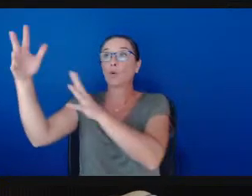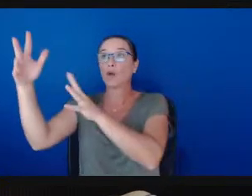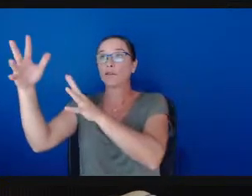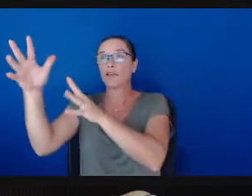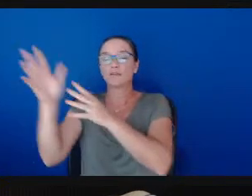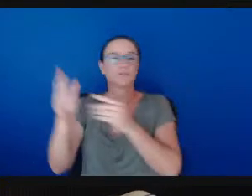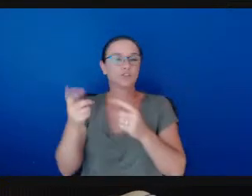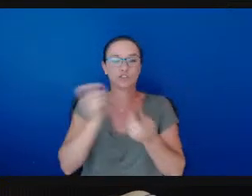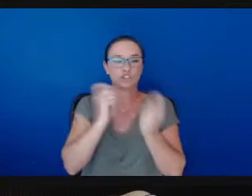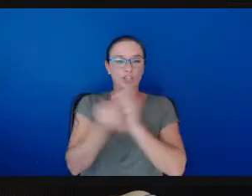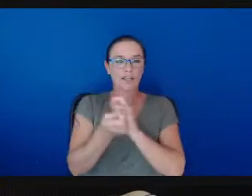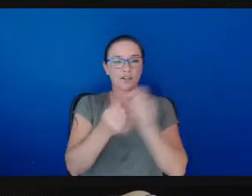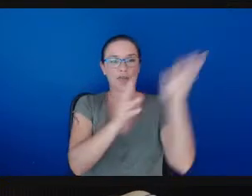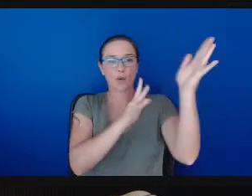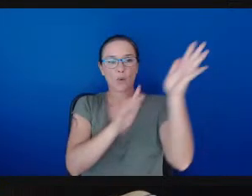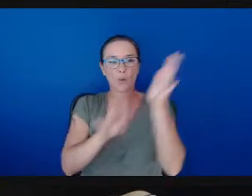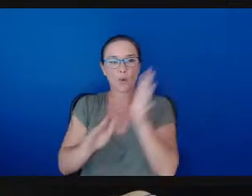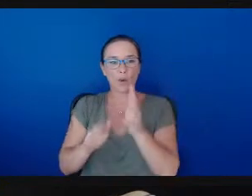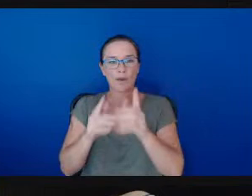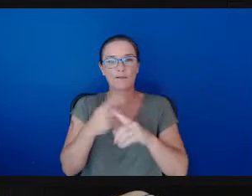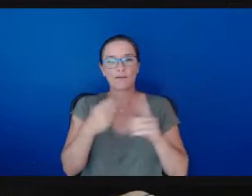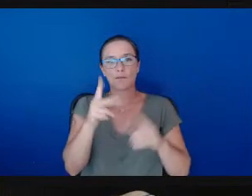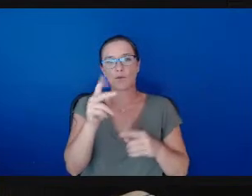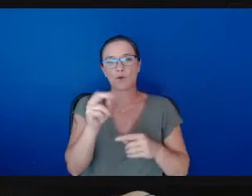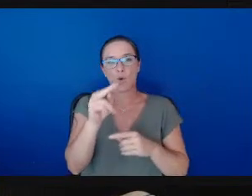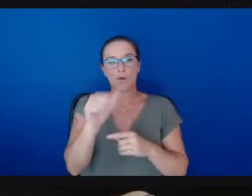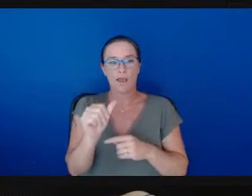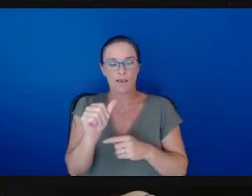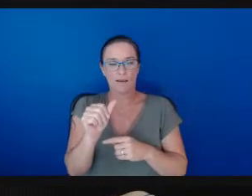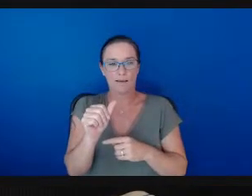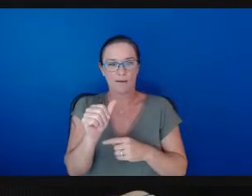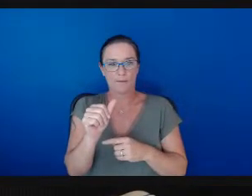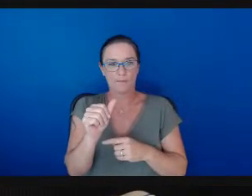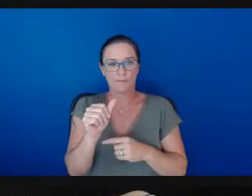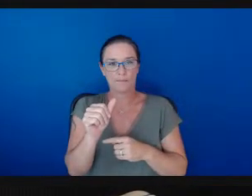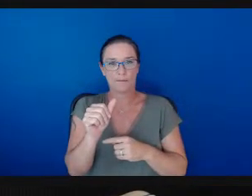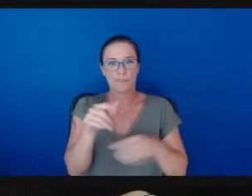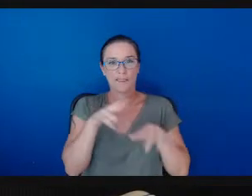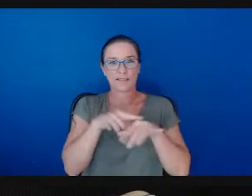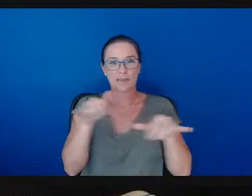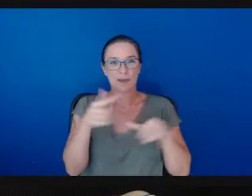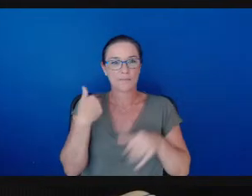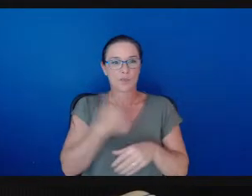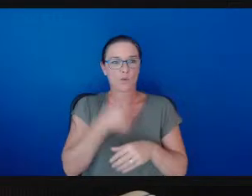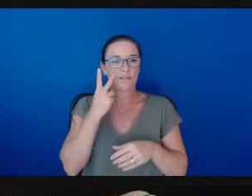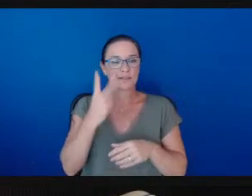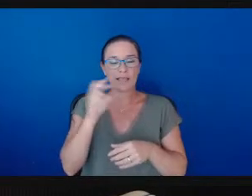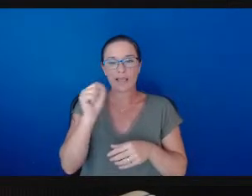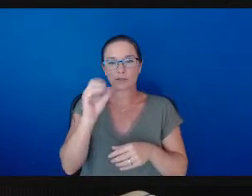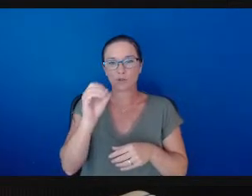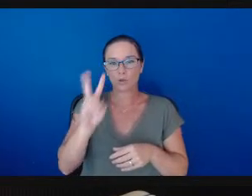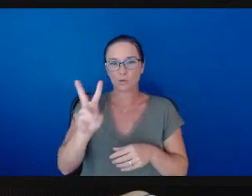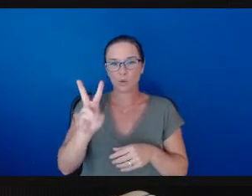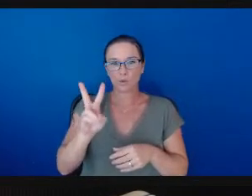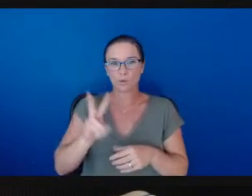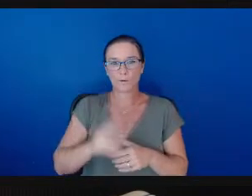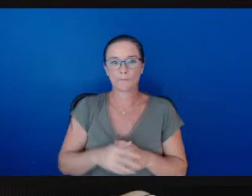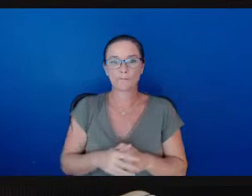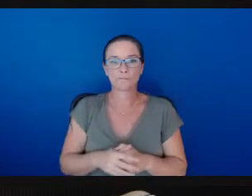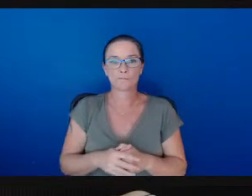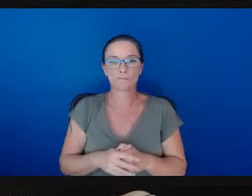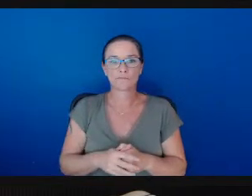here. So this was Kona winds. Yeah, at the same time as we see this SO2 spike. And